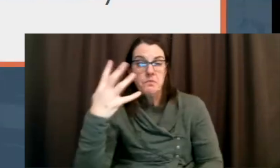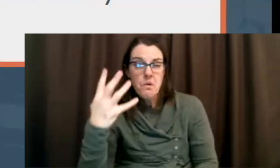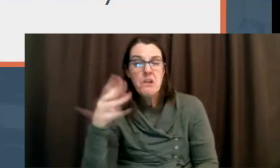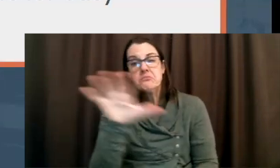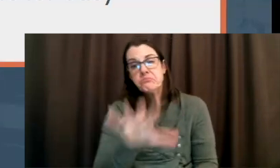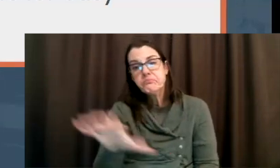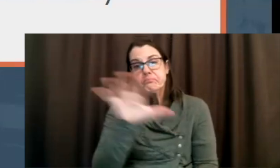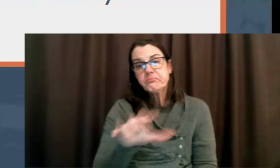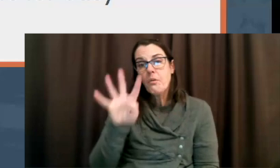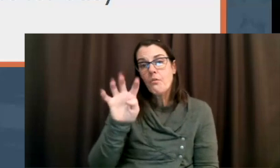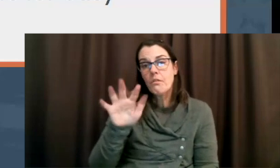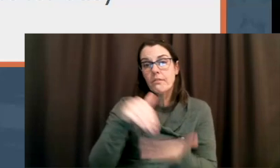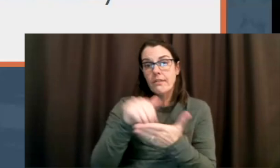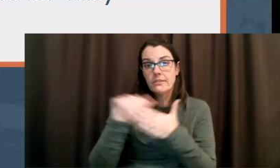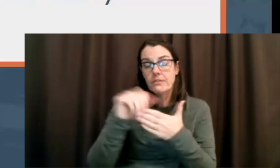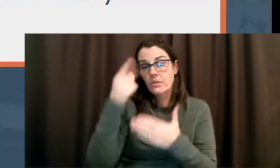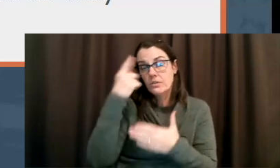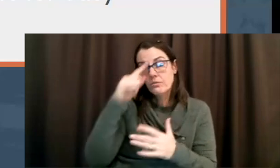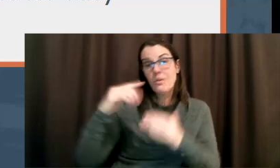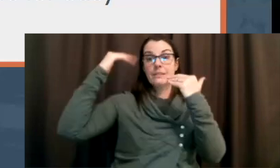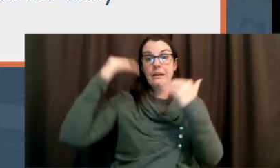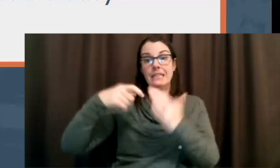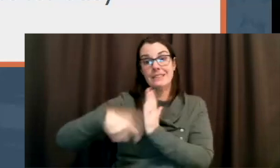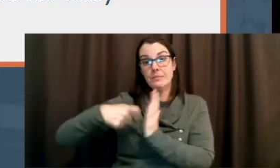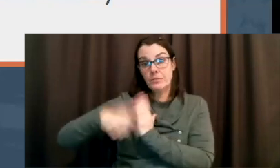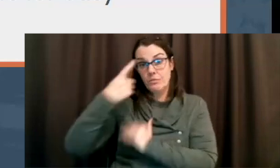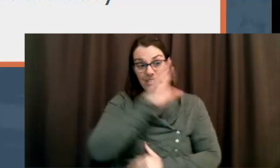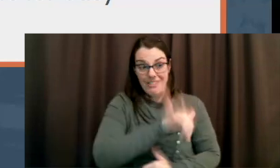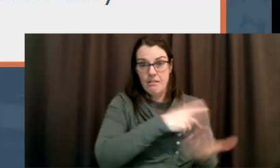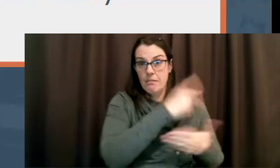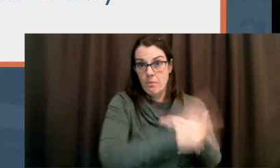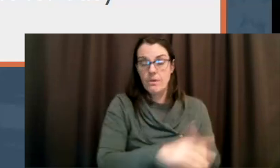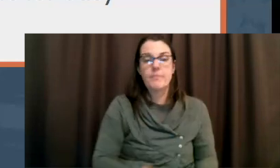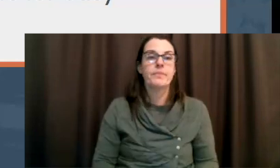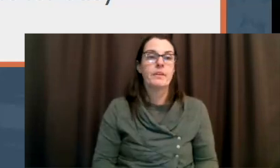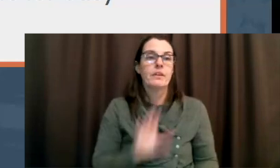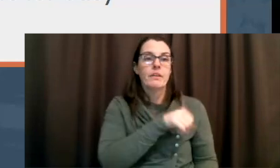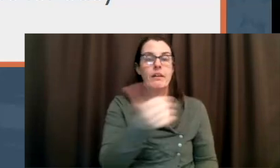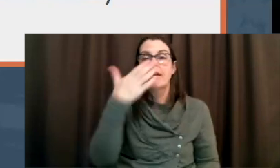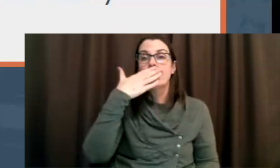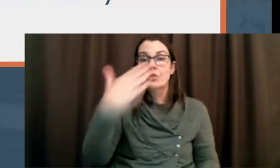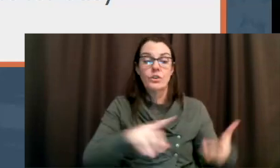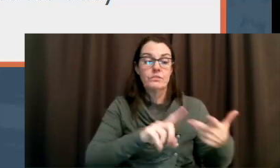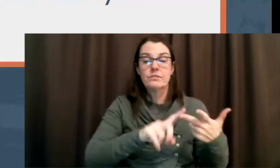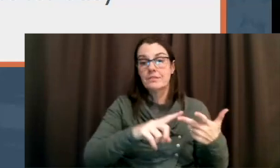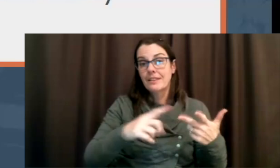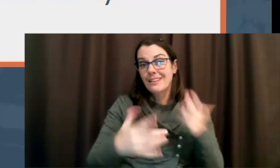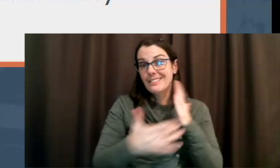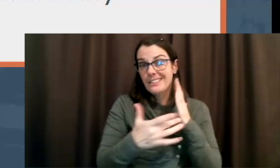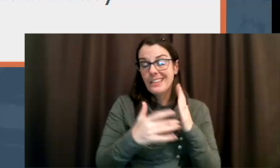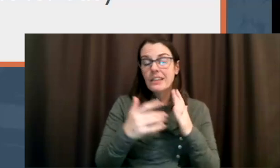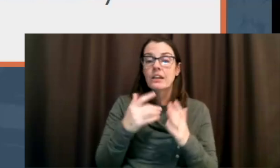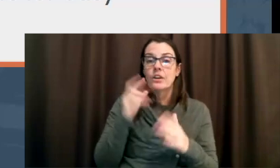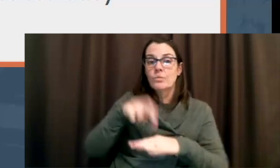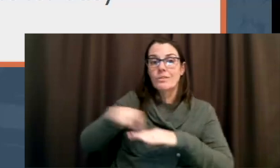in expected expenditures for this particular program. Another good technique is to refer to prior grant award applications.